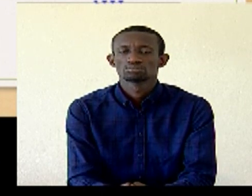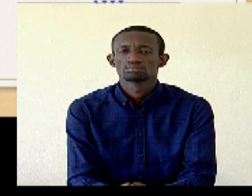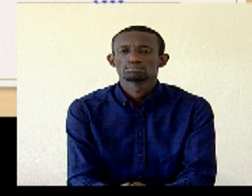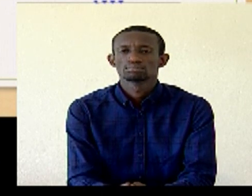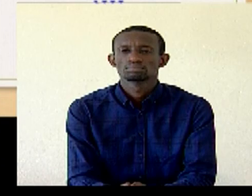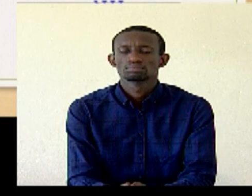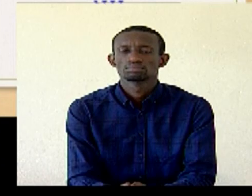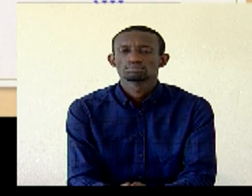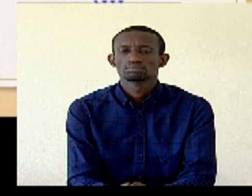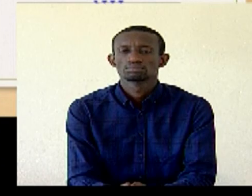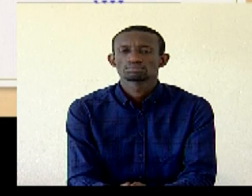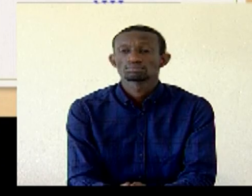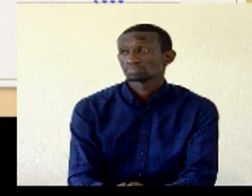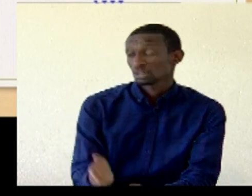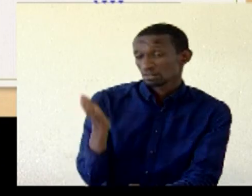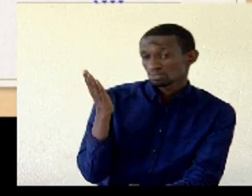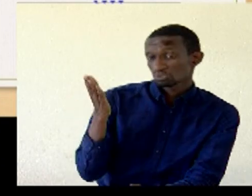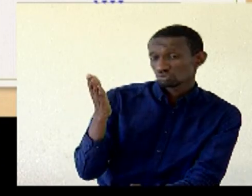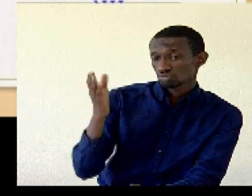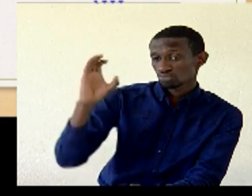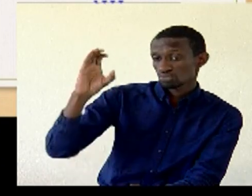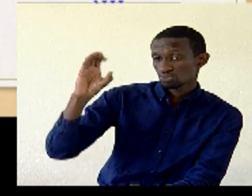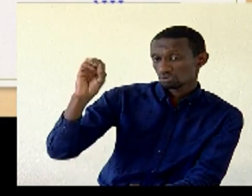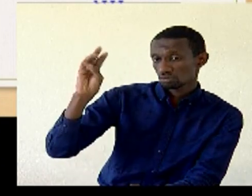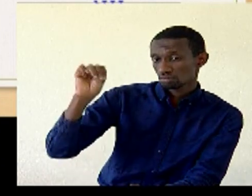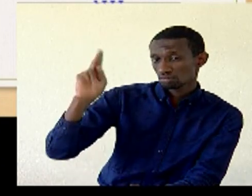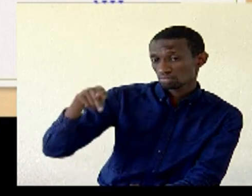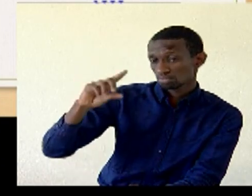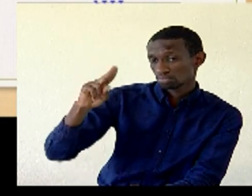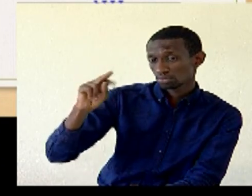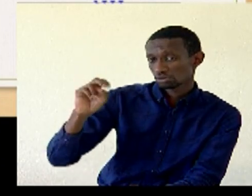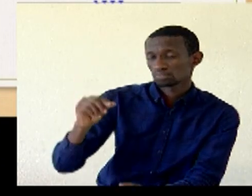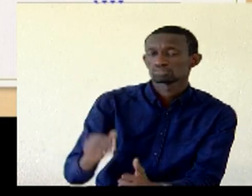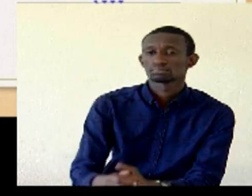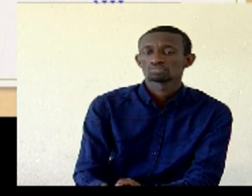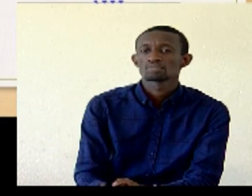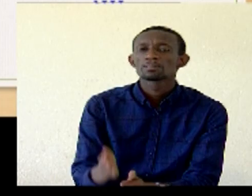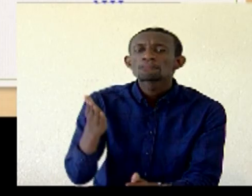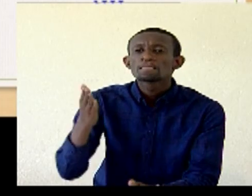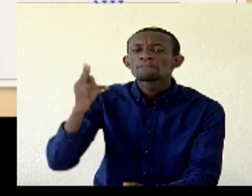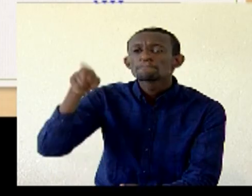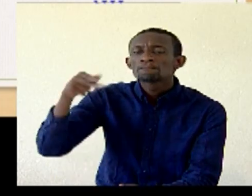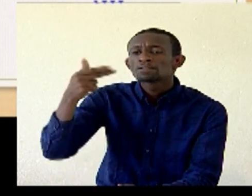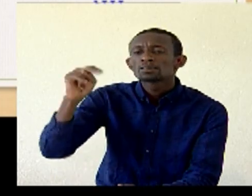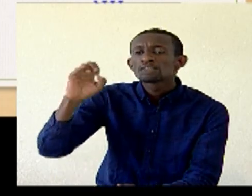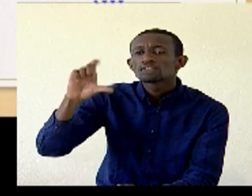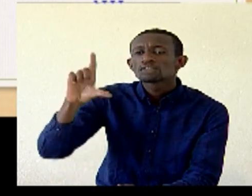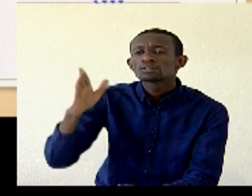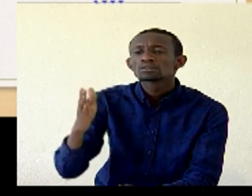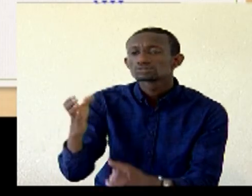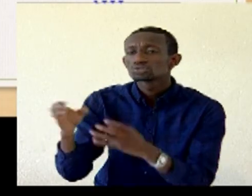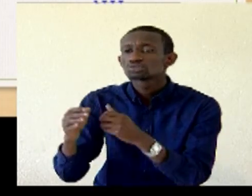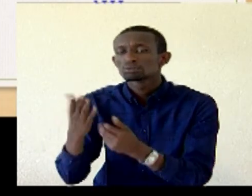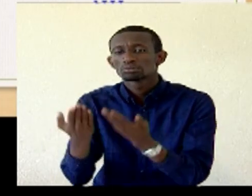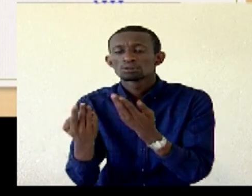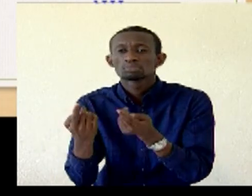this is the compound I'm just talking about. This is phenylamine. The phenyl group, which is also sometimes called